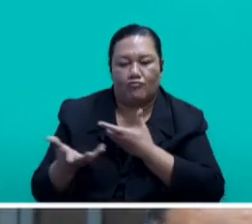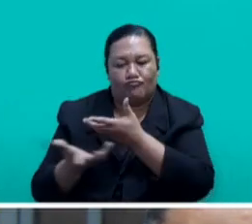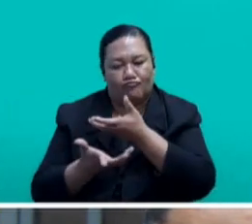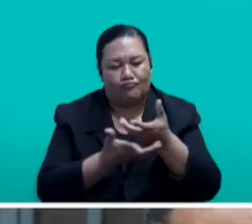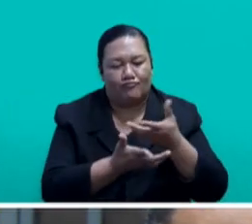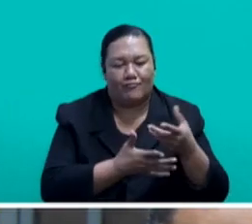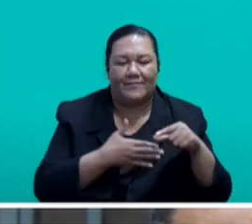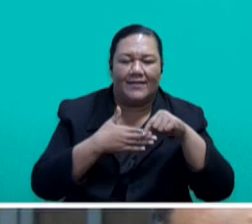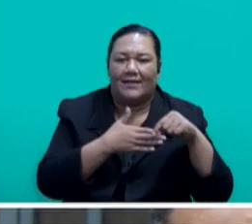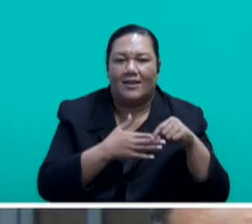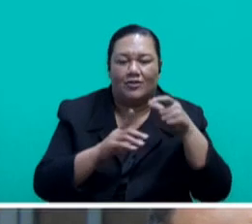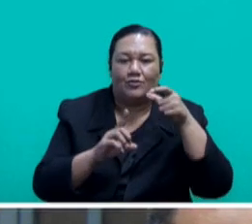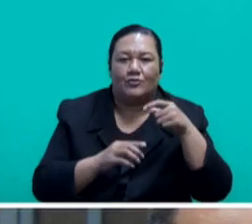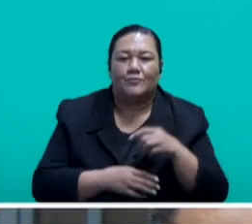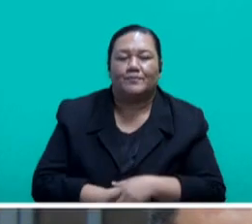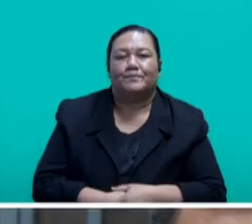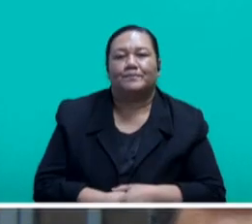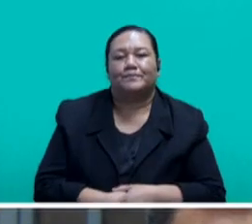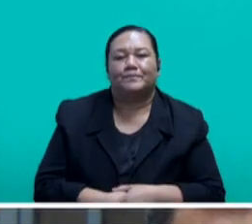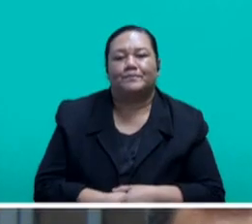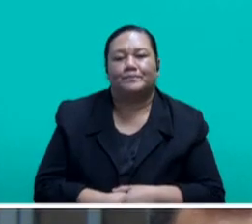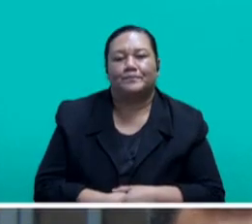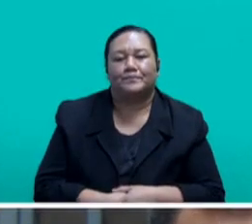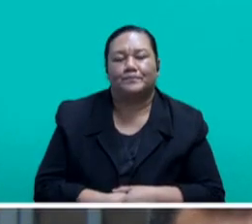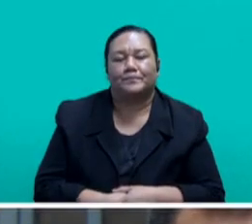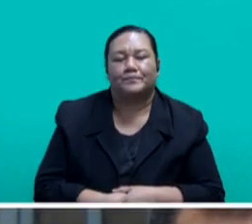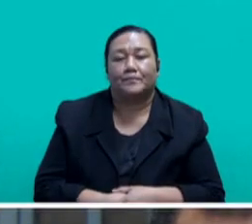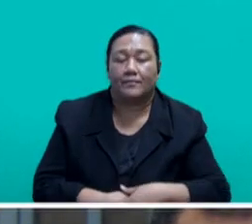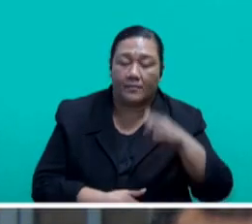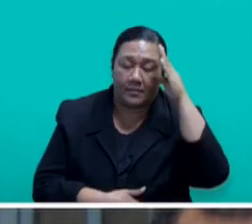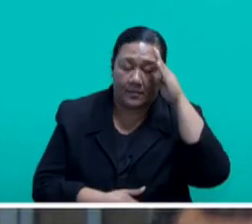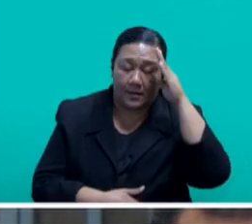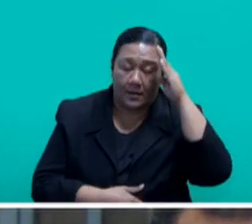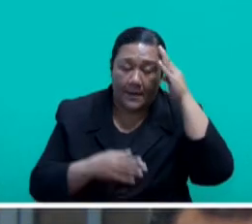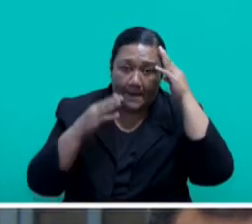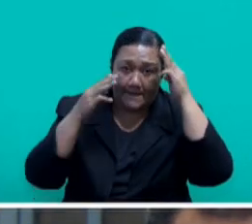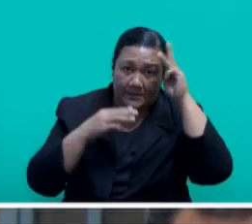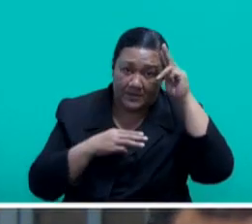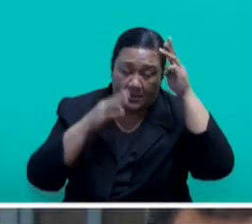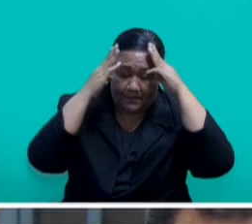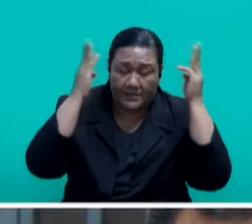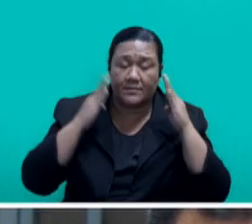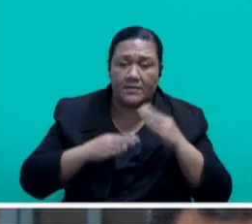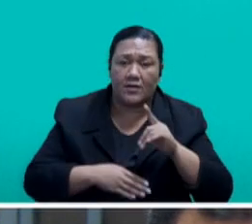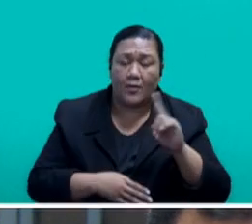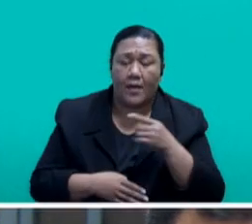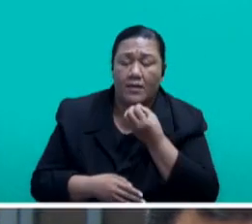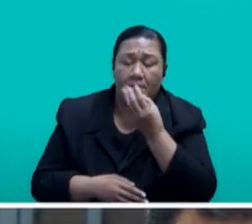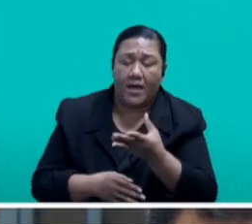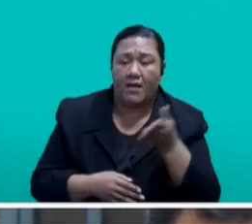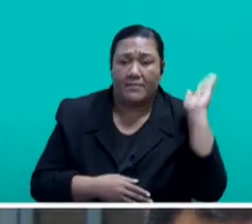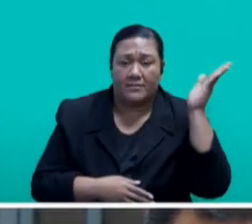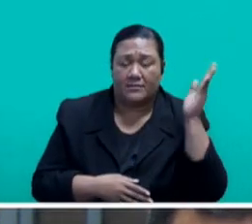leadership. Mr. Speaker, sir, as stated by the Honourable Minister for Finance in his national